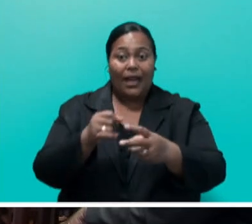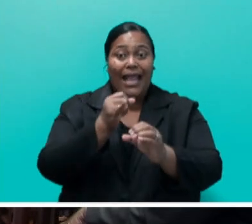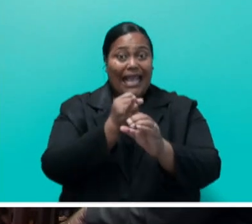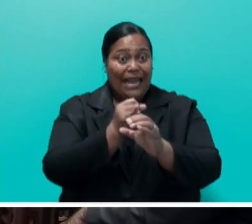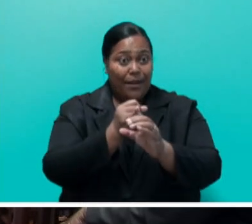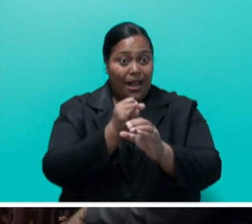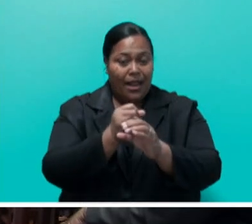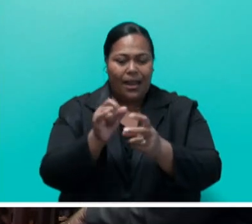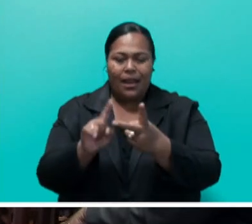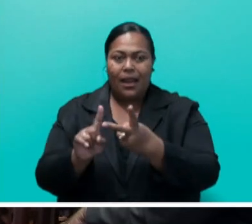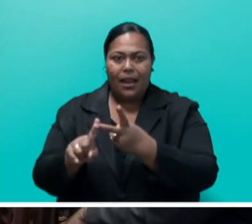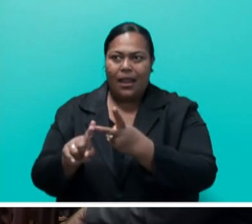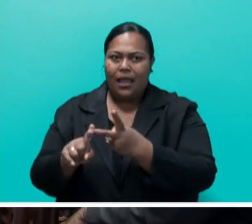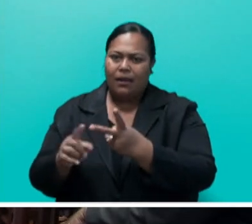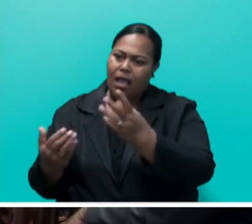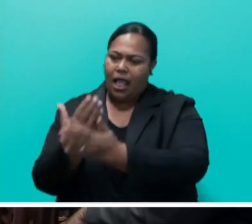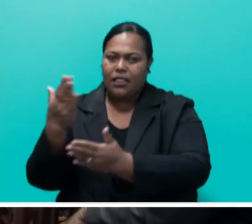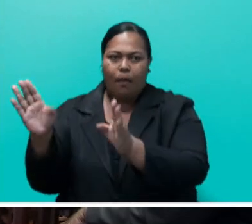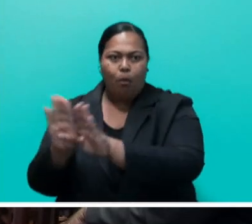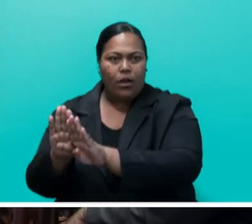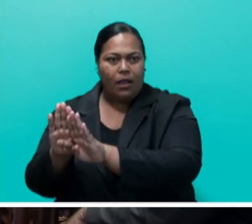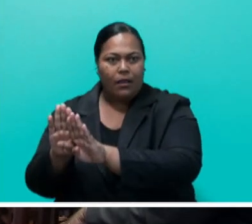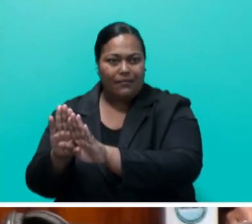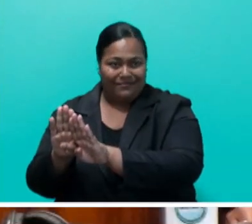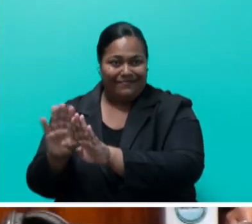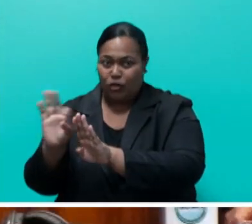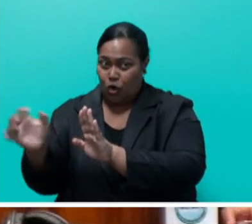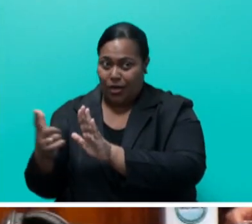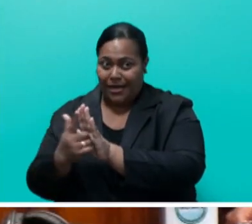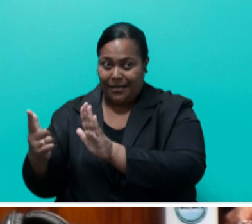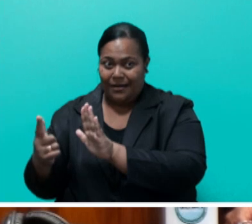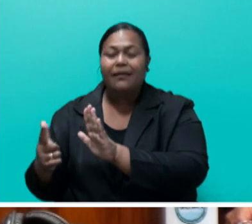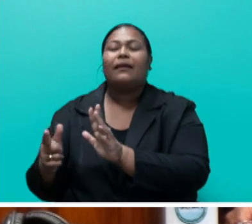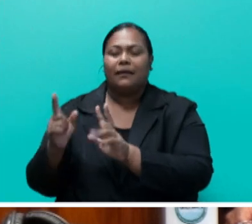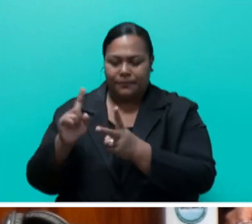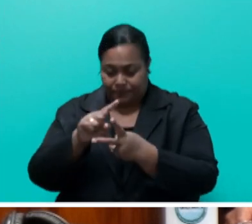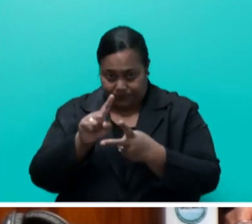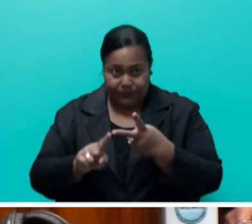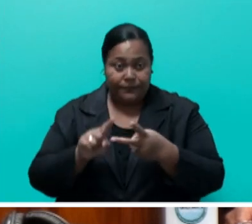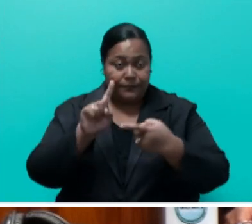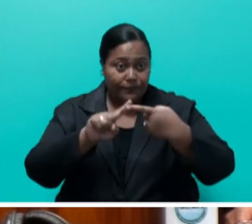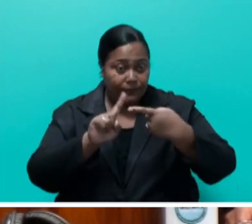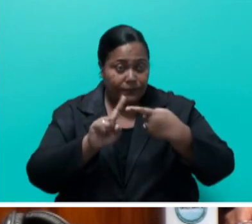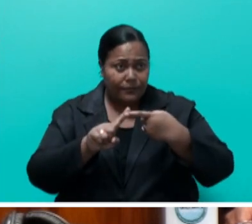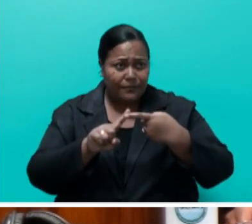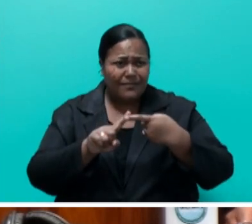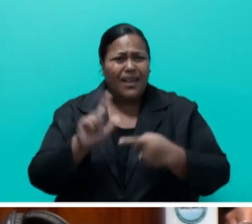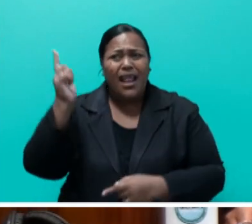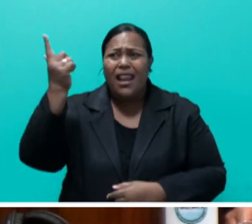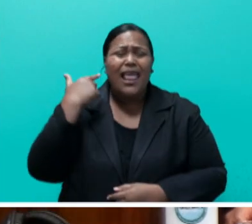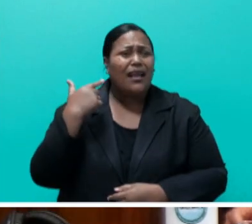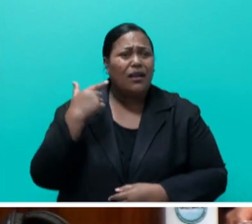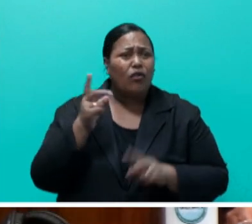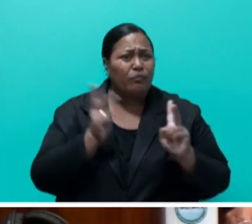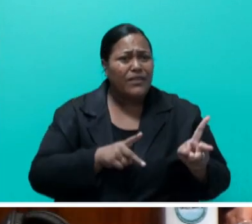border entrance. On criminal activities, sir, to the Minister, there's just a lack of presence of